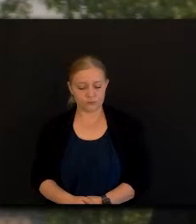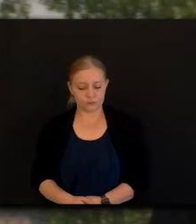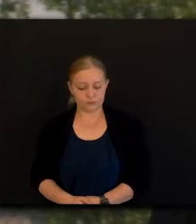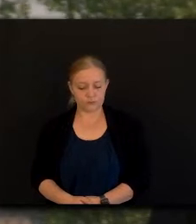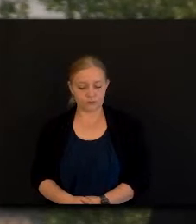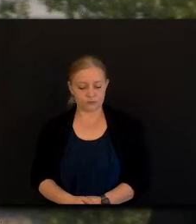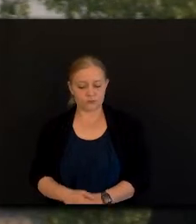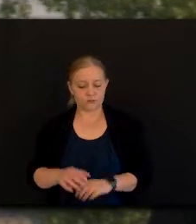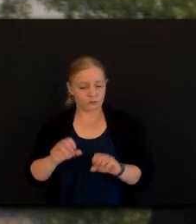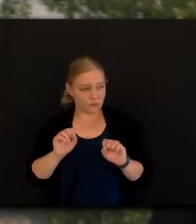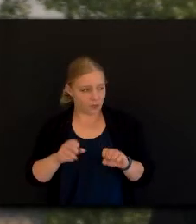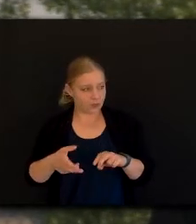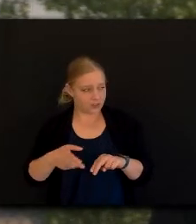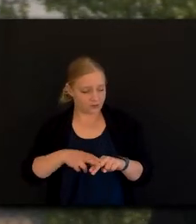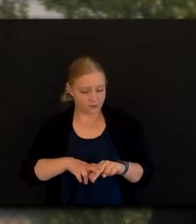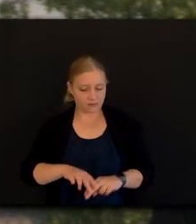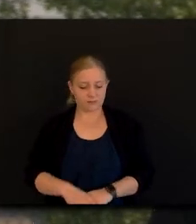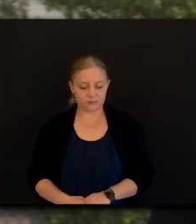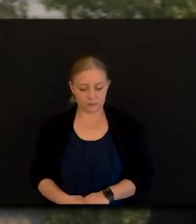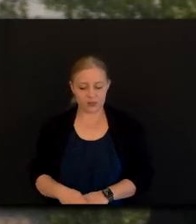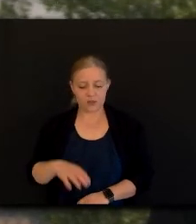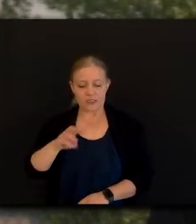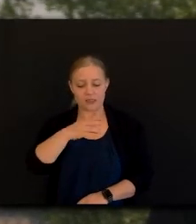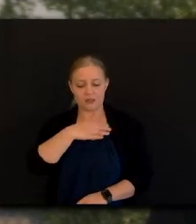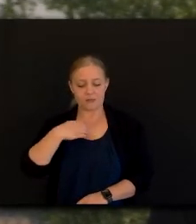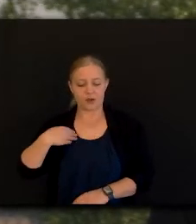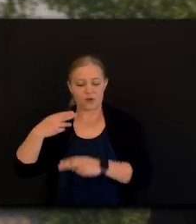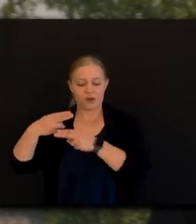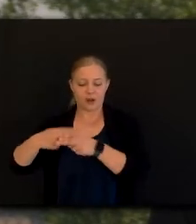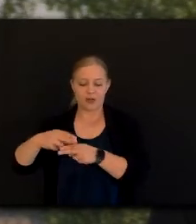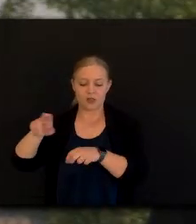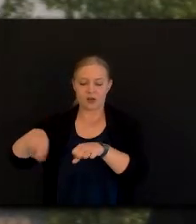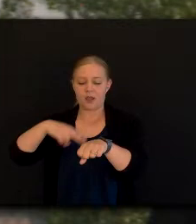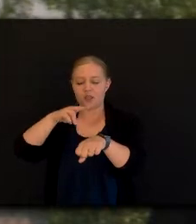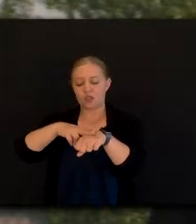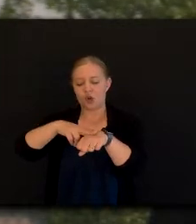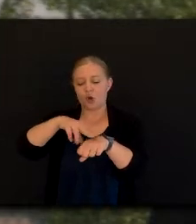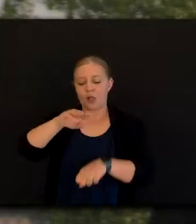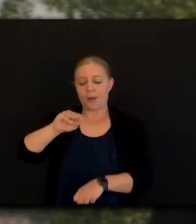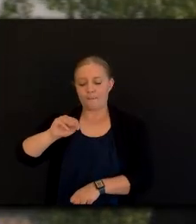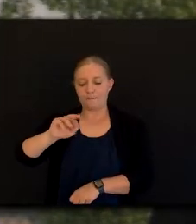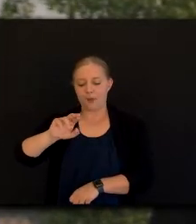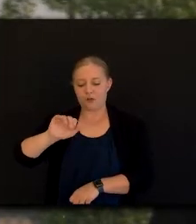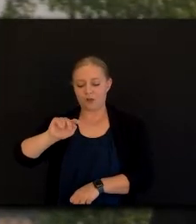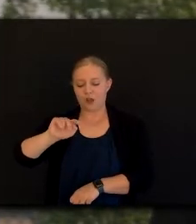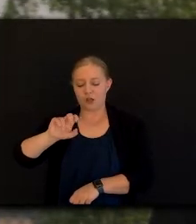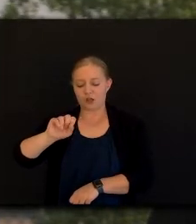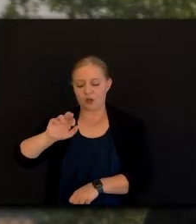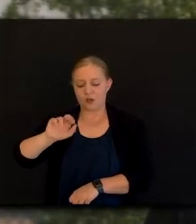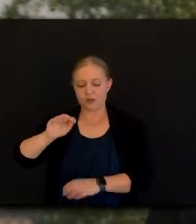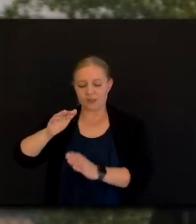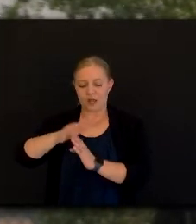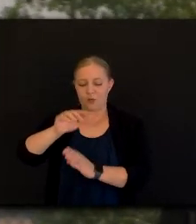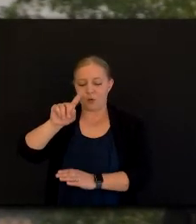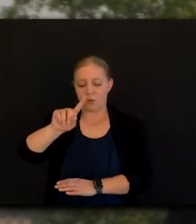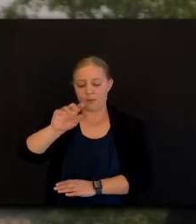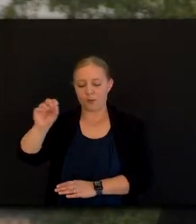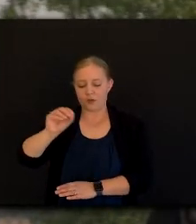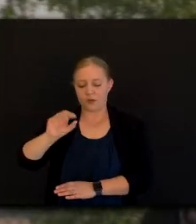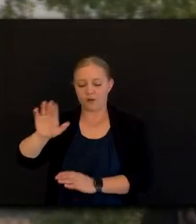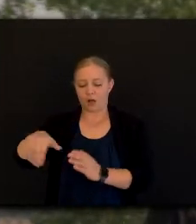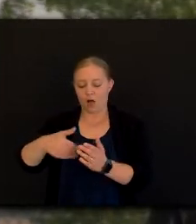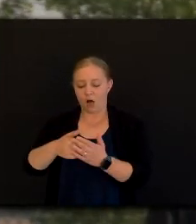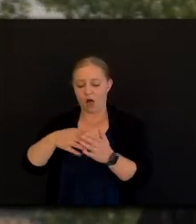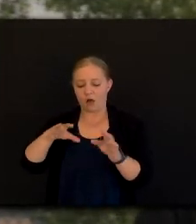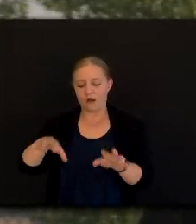You may be seated. Six members were named as National Merit Scholars, placing them in the top 1% of all test takers of the